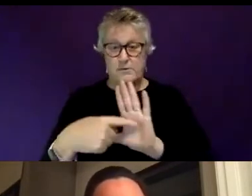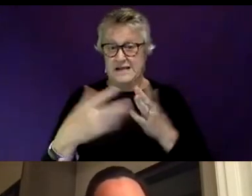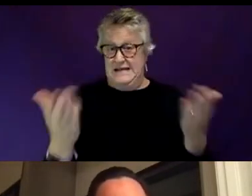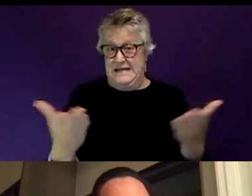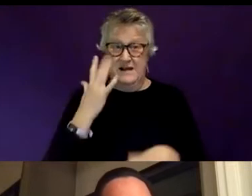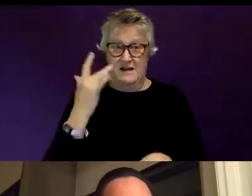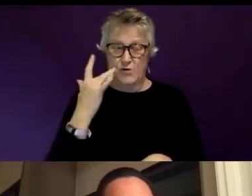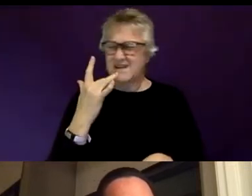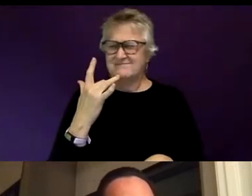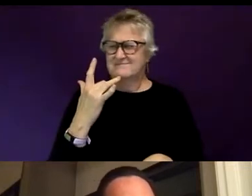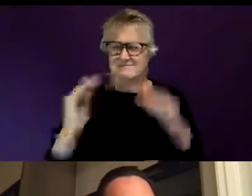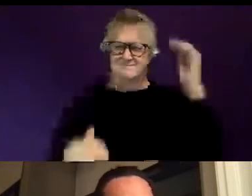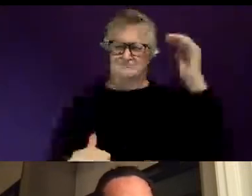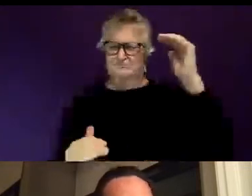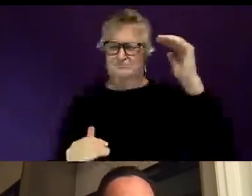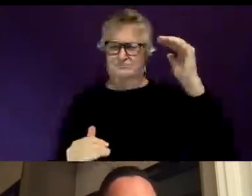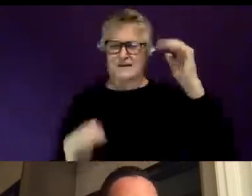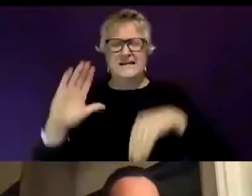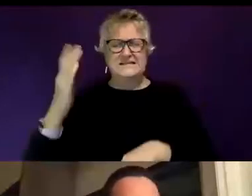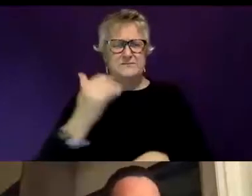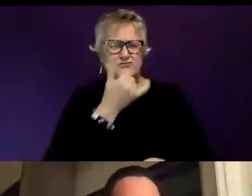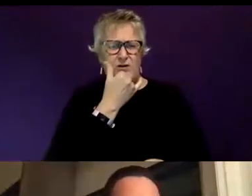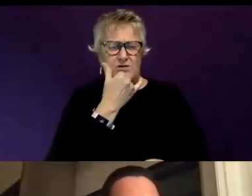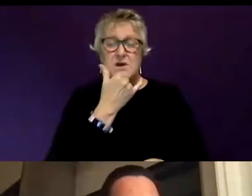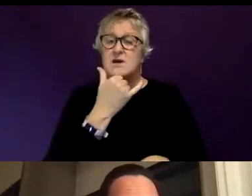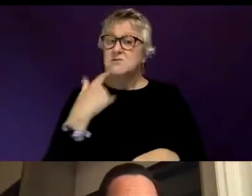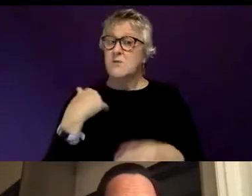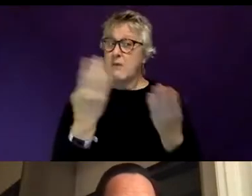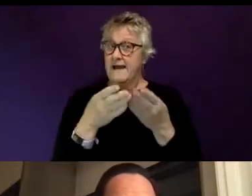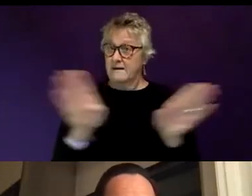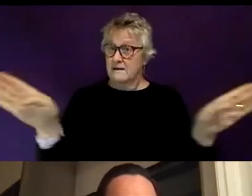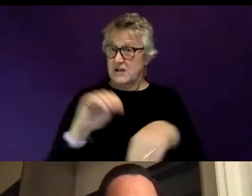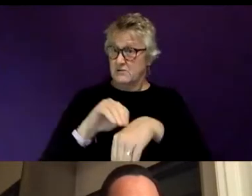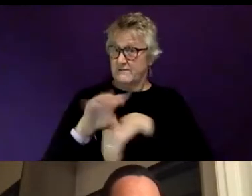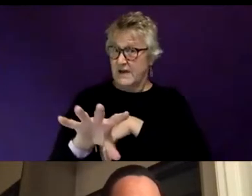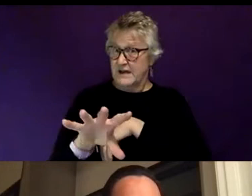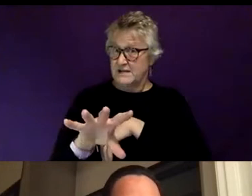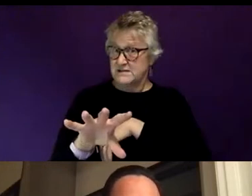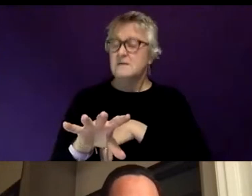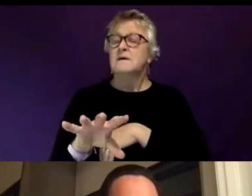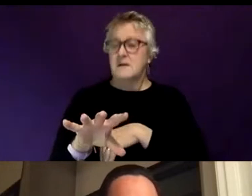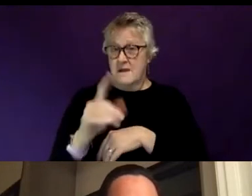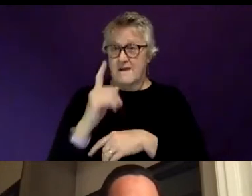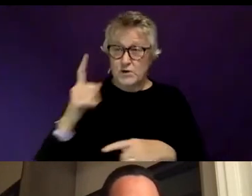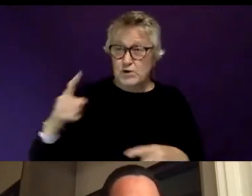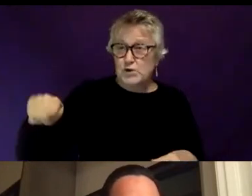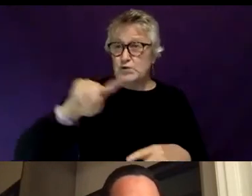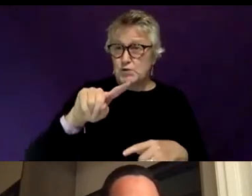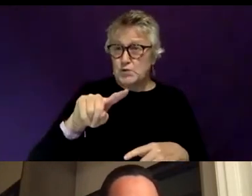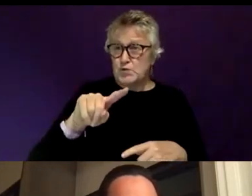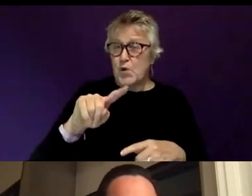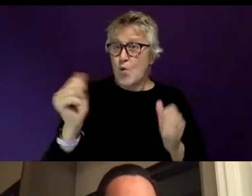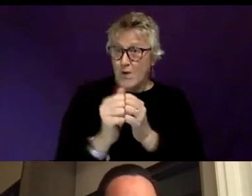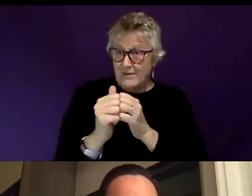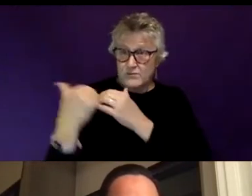wrong. And so my general advice would be, for those of us who are in positions of responsibility, create those pathways. As